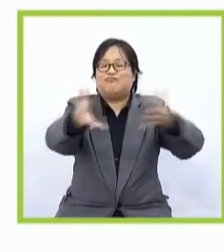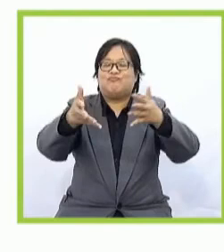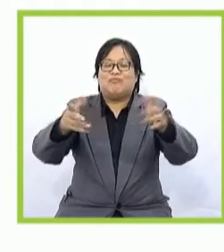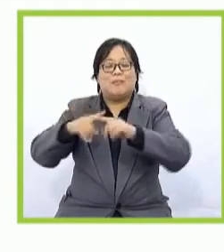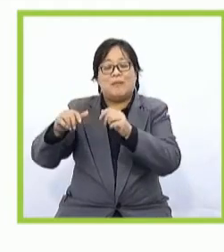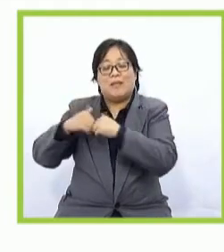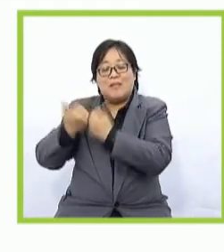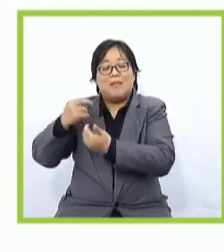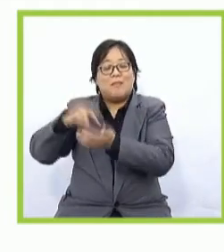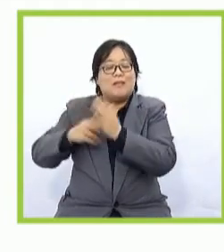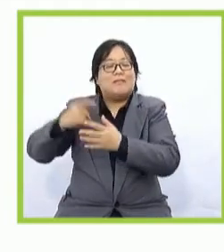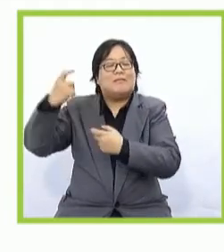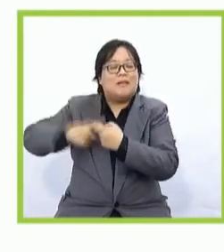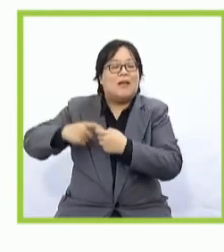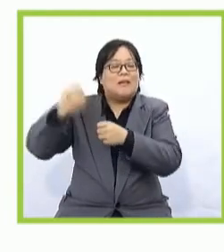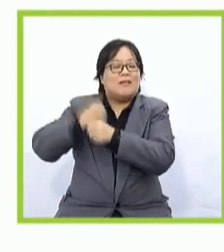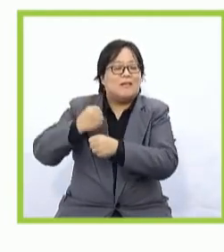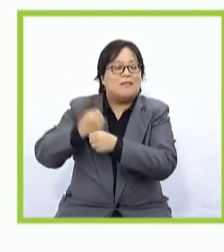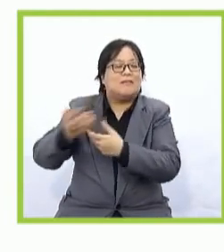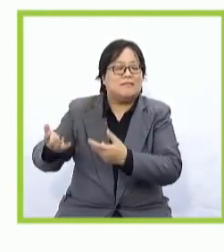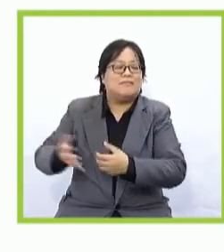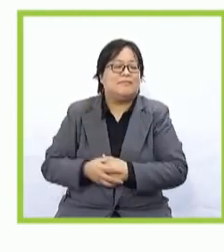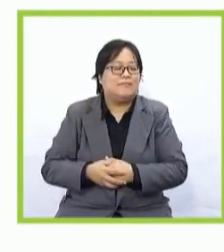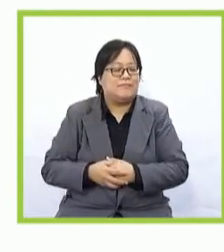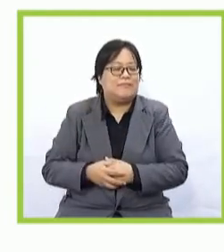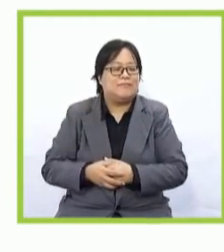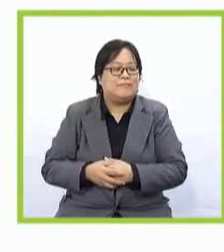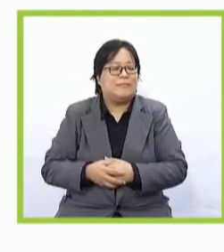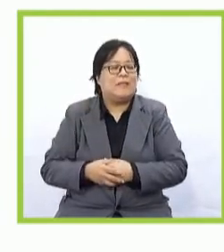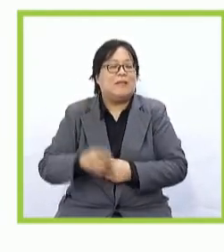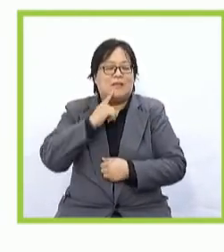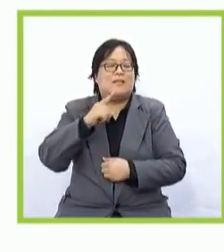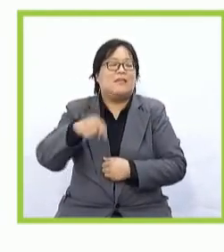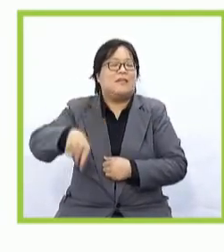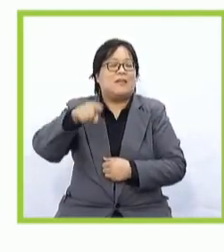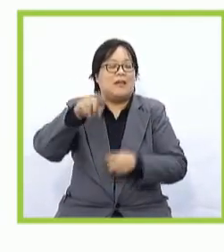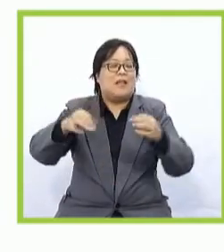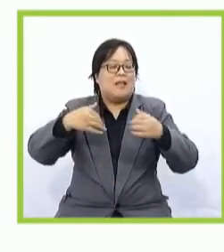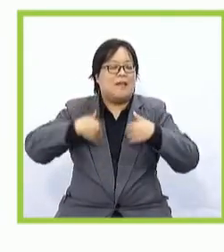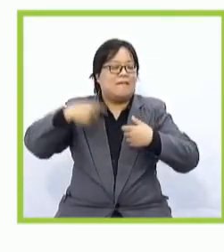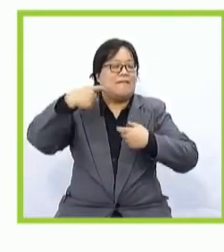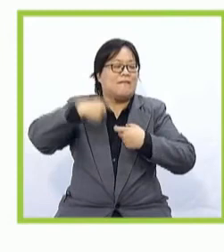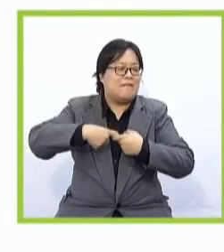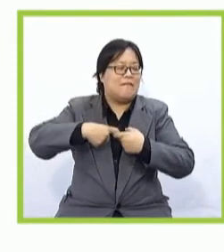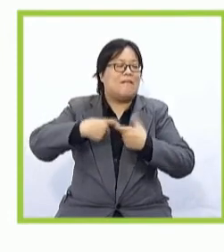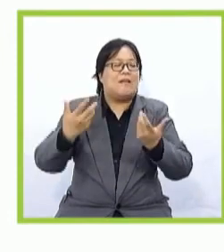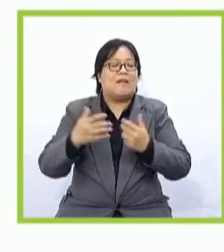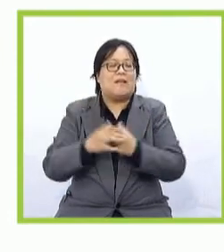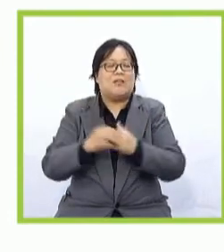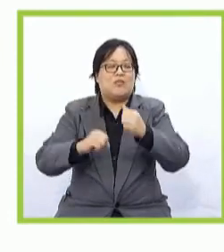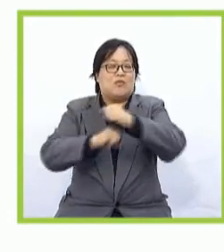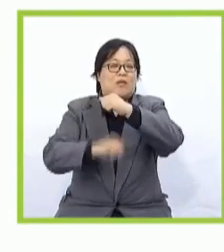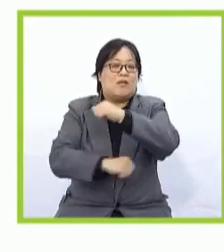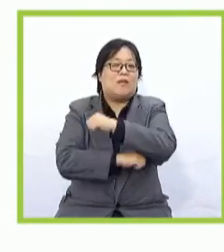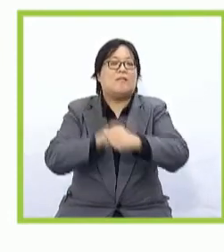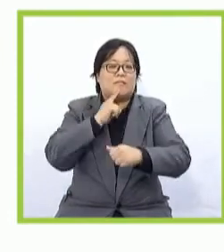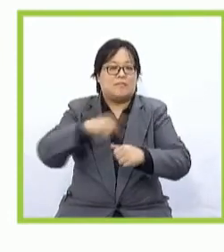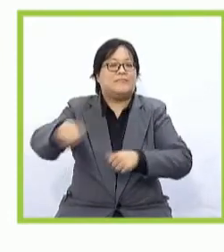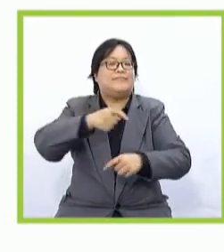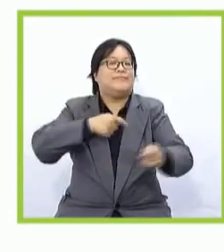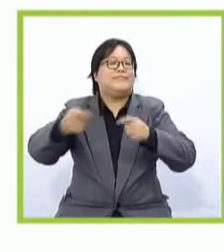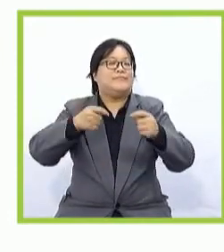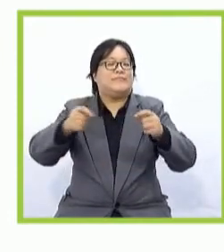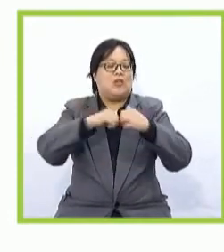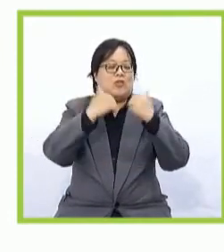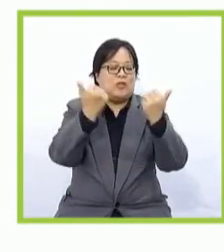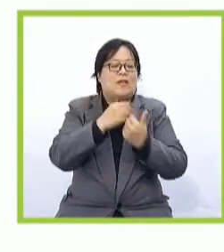do. And the thing is that those are in an interrelationship. So structure does control our agency as individuals,